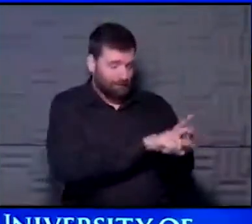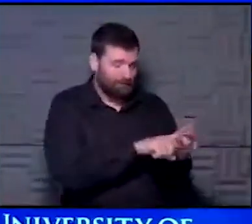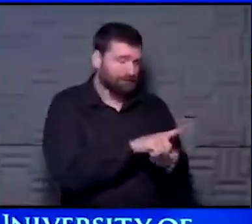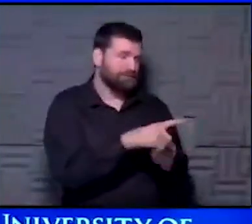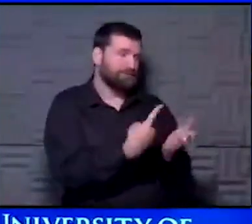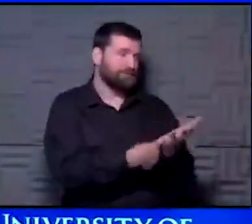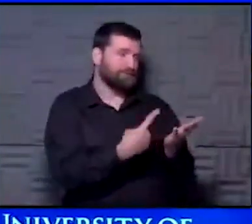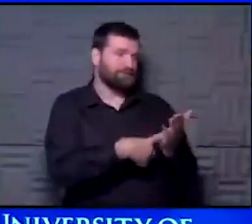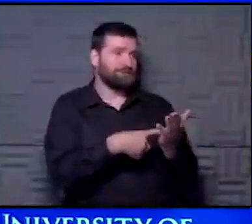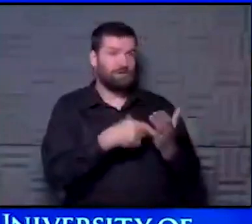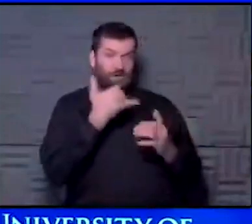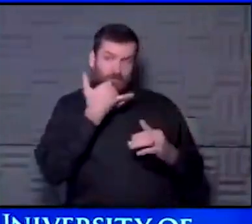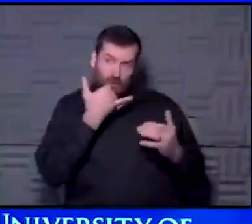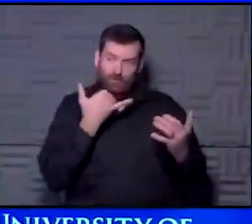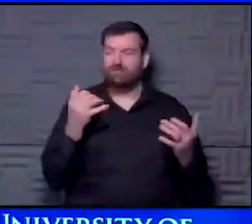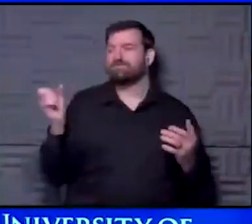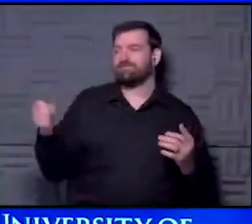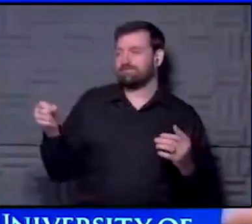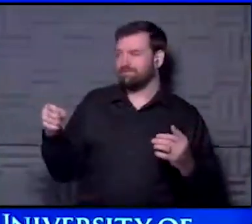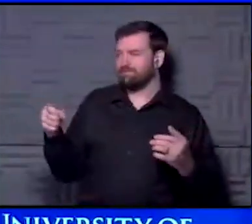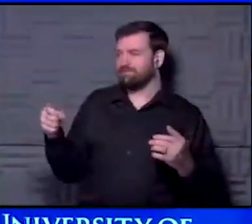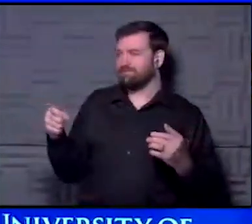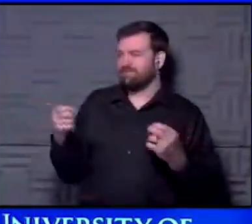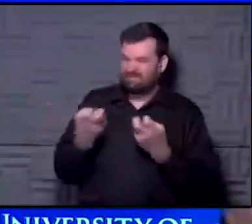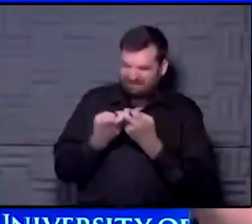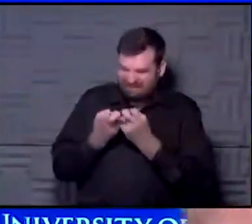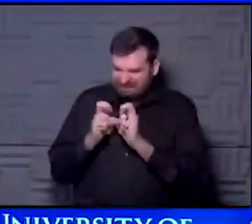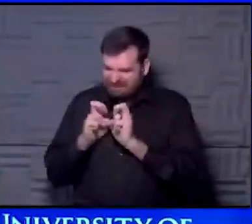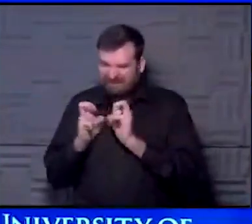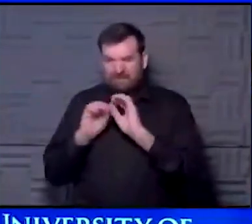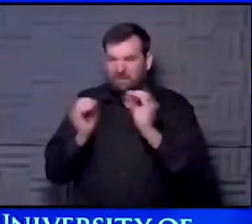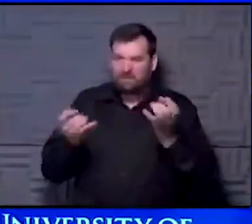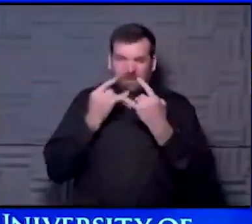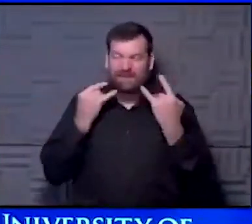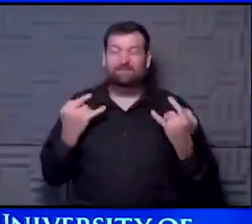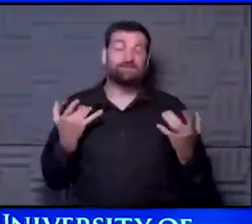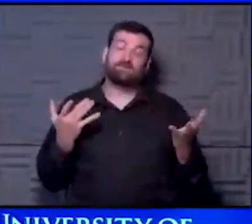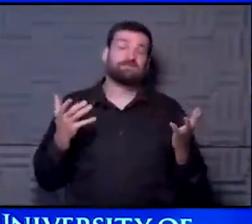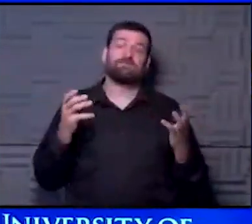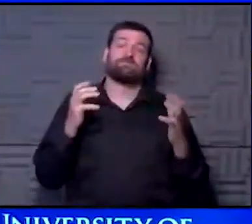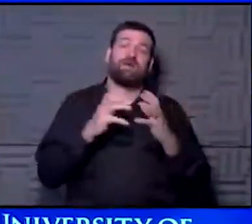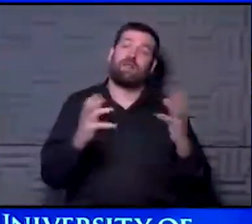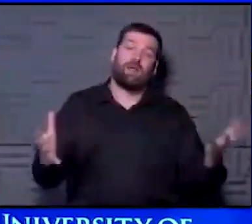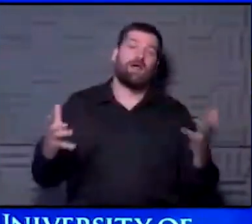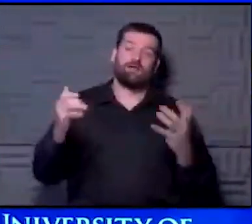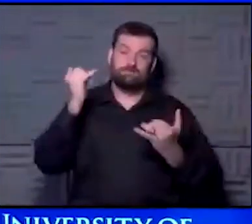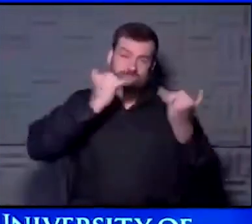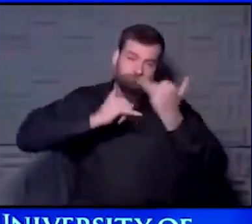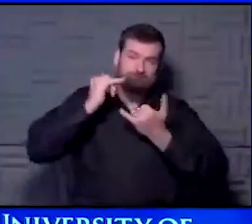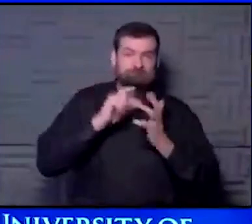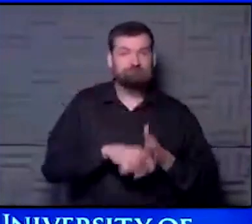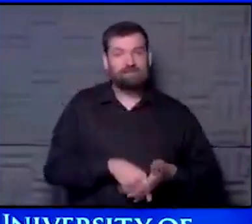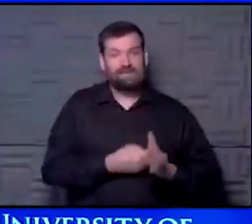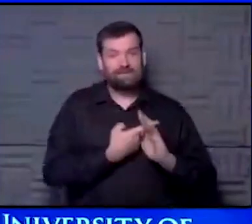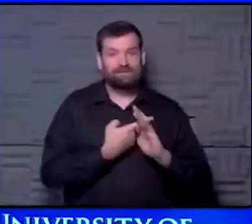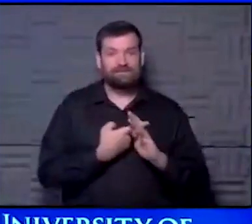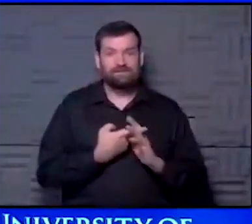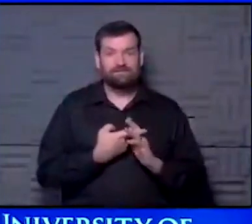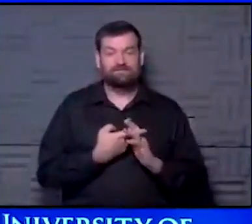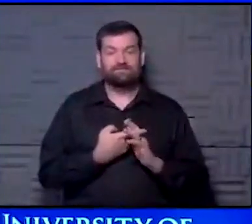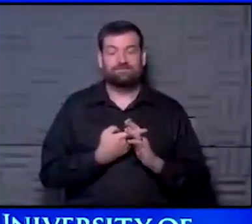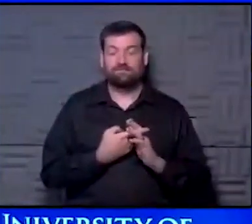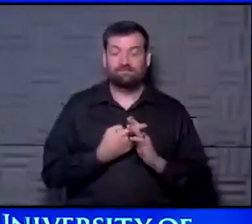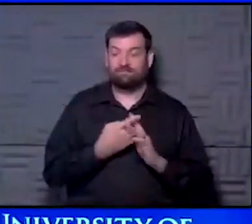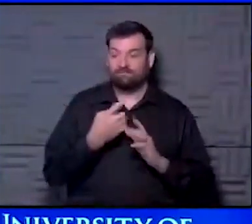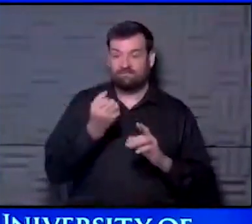information talking and over a stuff. phone, so. Yeah, we were on the phone, and we were all huddled on the phone. We didn't have masks on. So there were a lot of things we did at the beginning that we over a